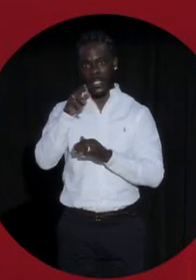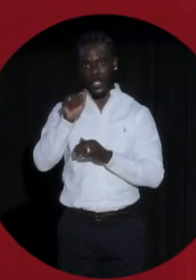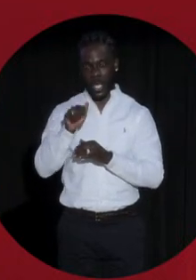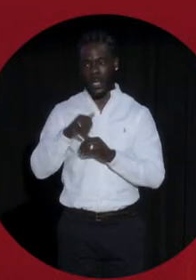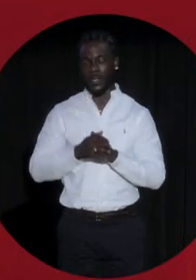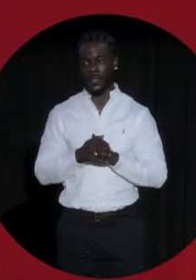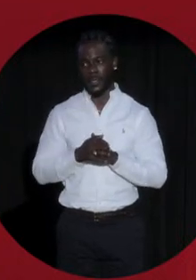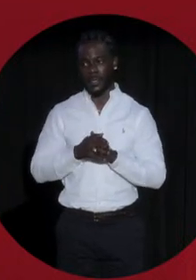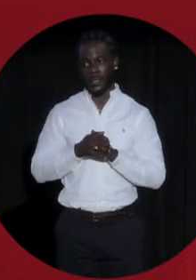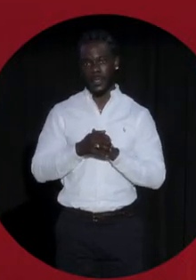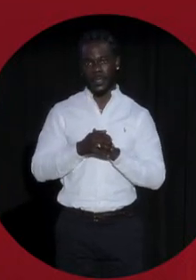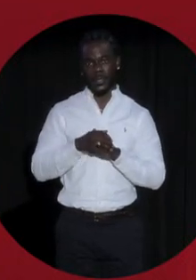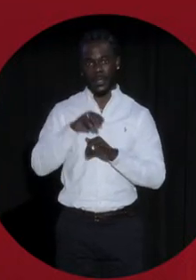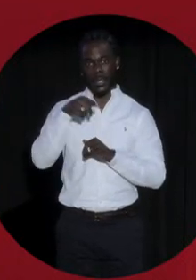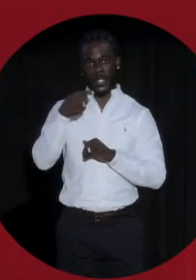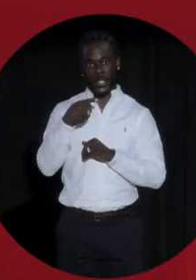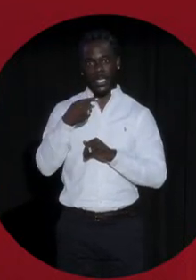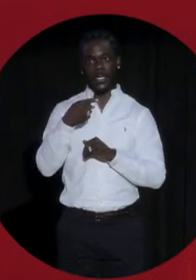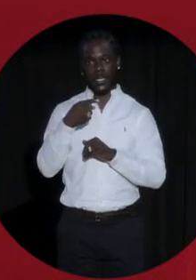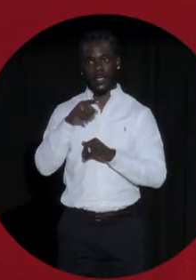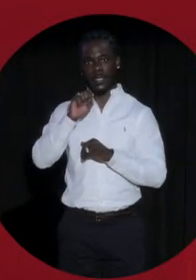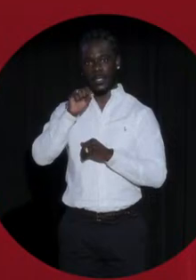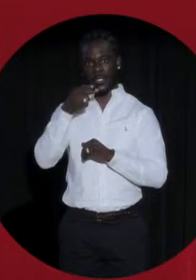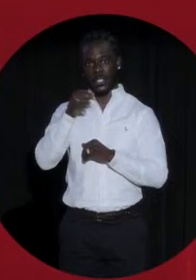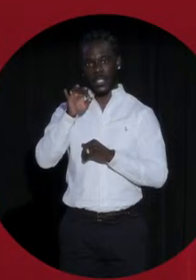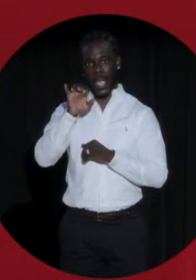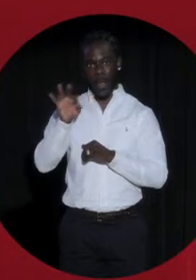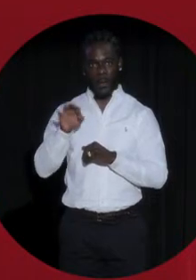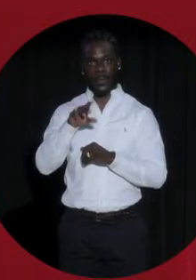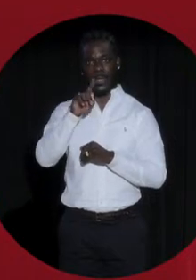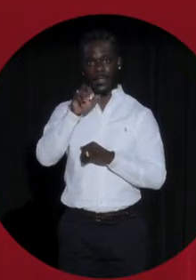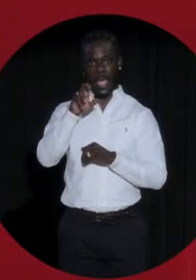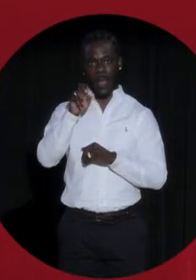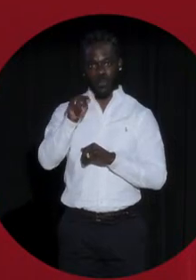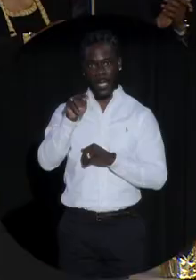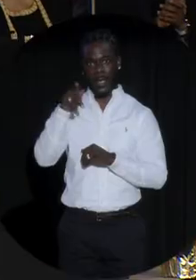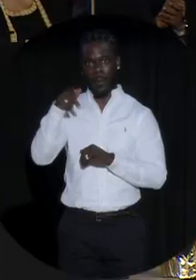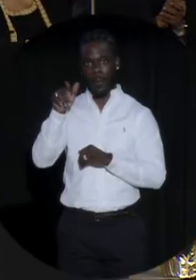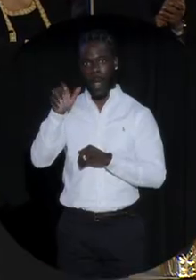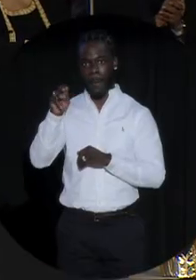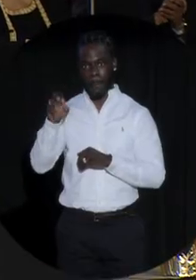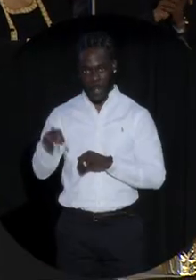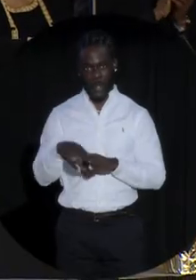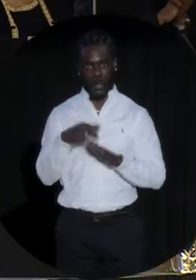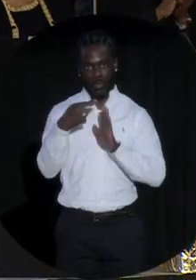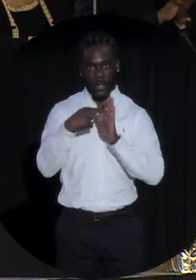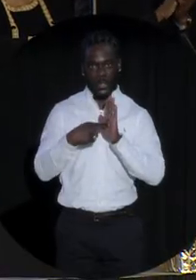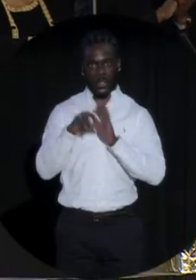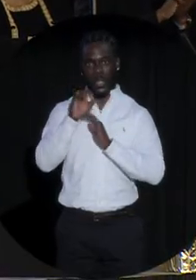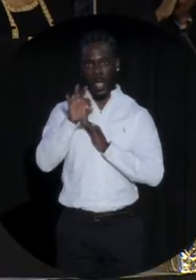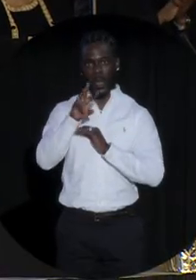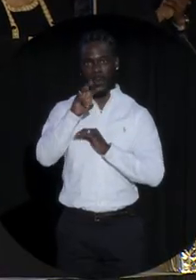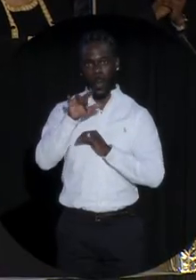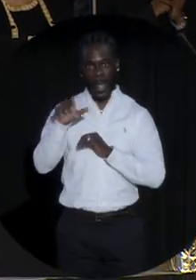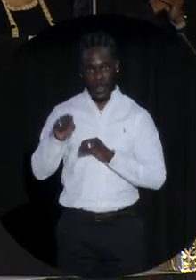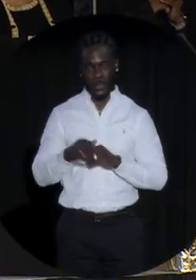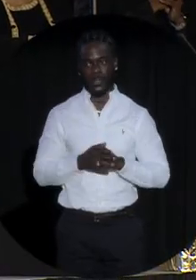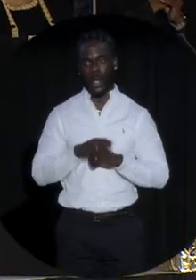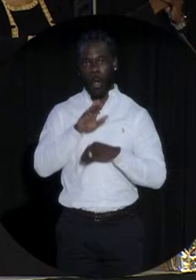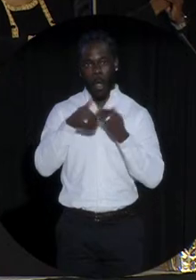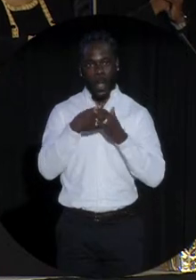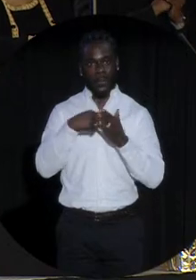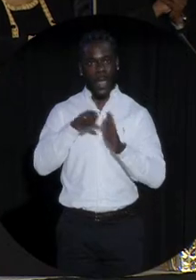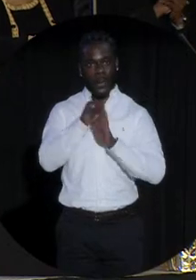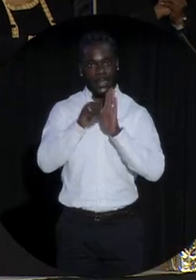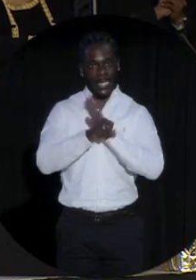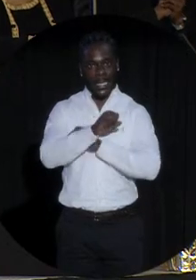George's County Interim Sheriff Darren Palmer, Register of Wills Sarita Lee, all of our state senators who